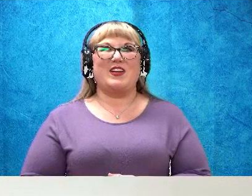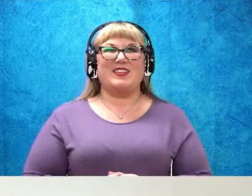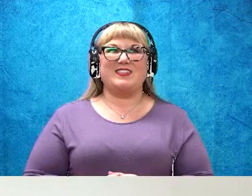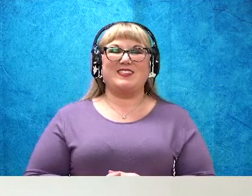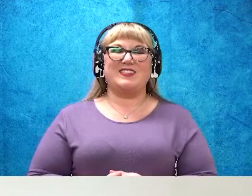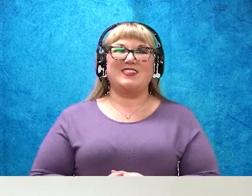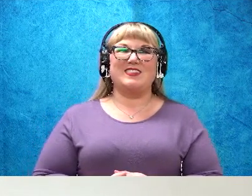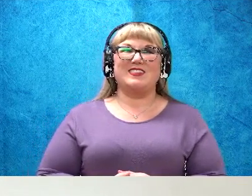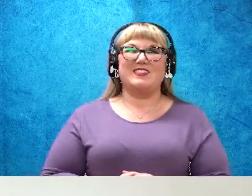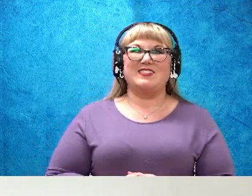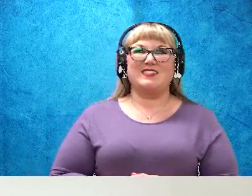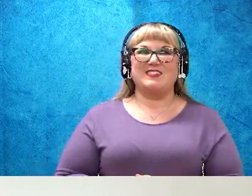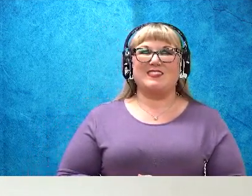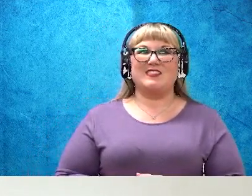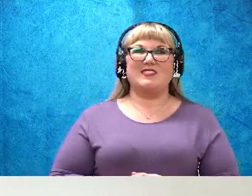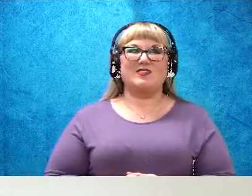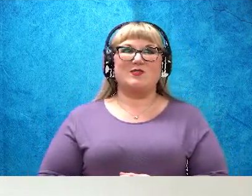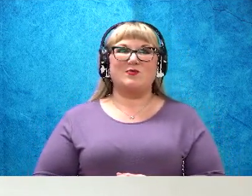73.